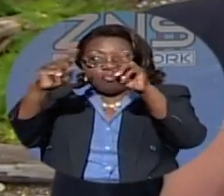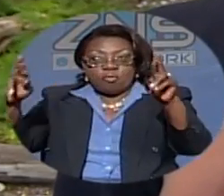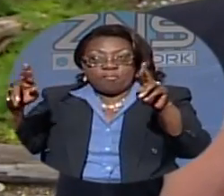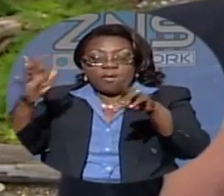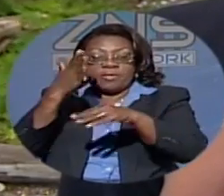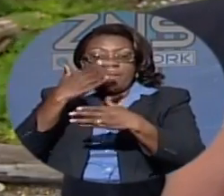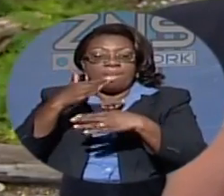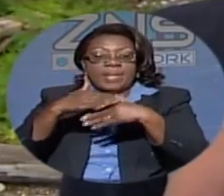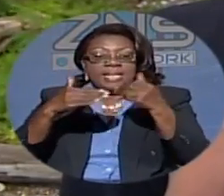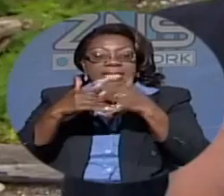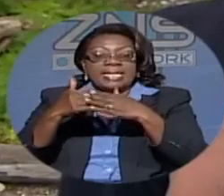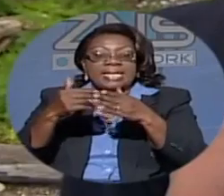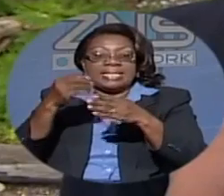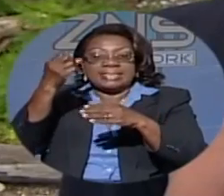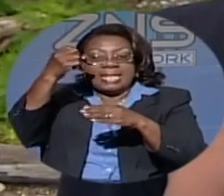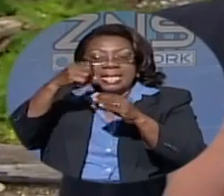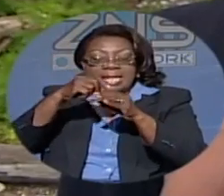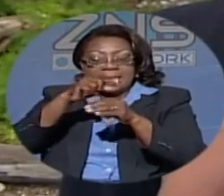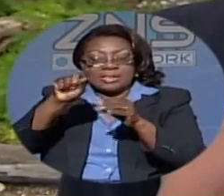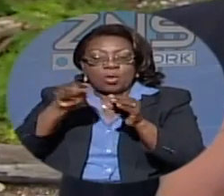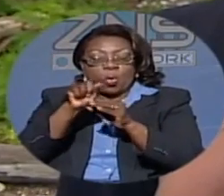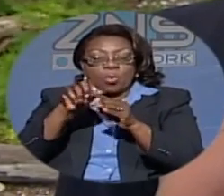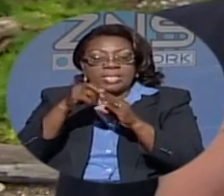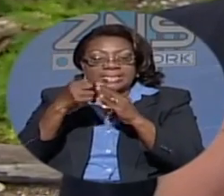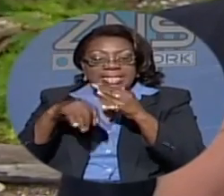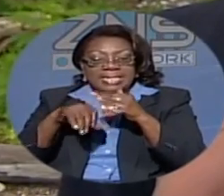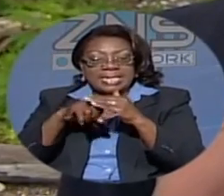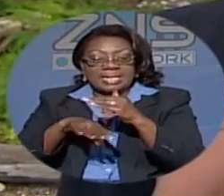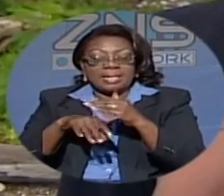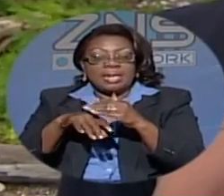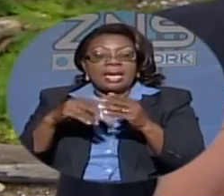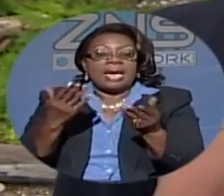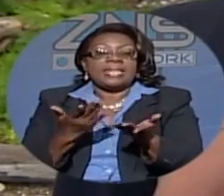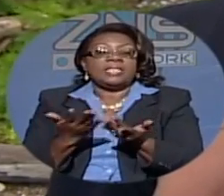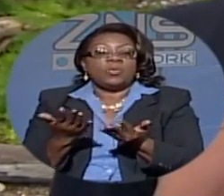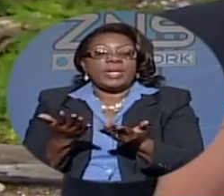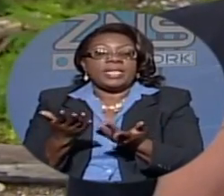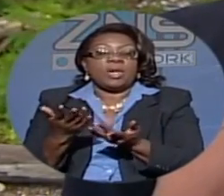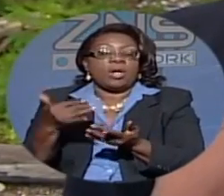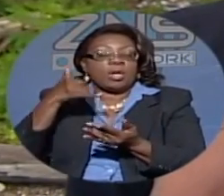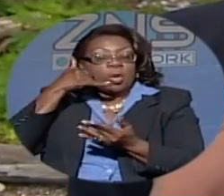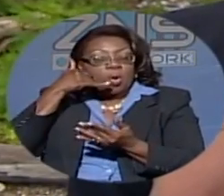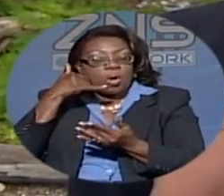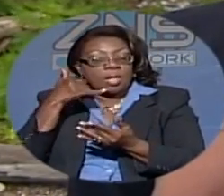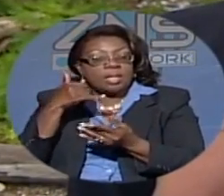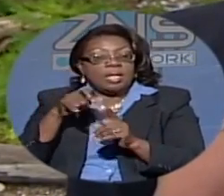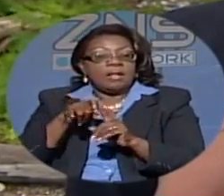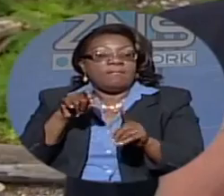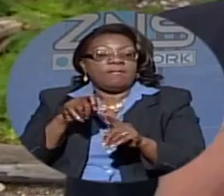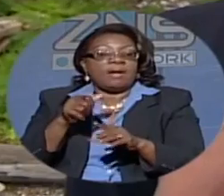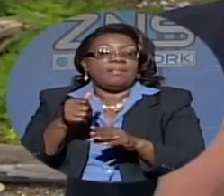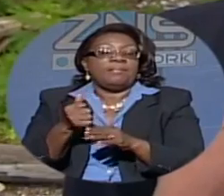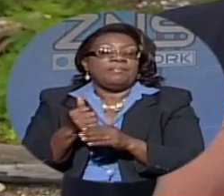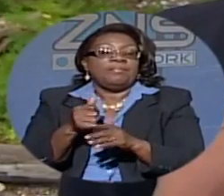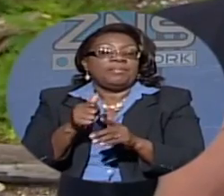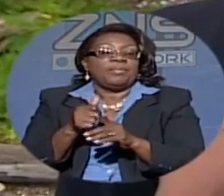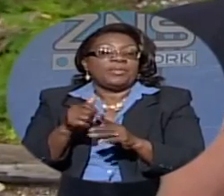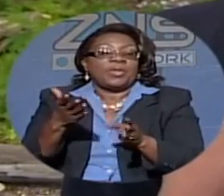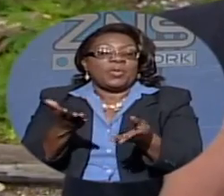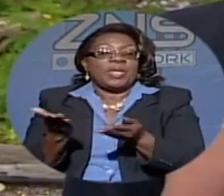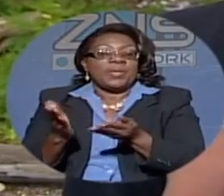that, and I just put some bids together to send to them, and I'm waiting on a call by now and Tuesday that we